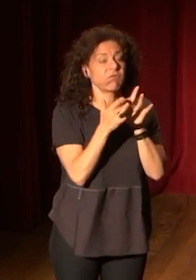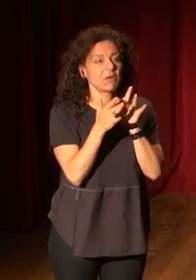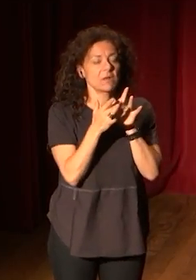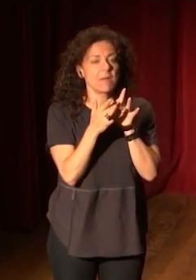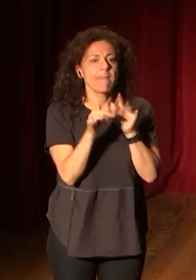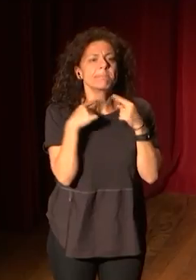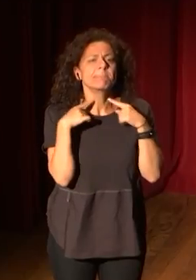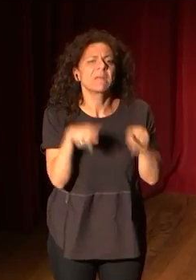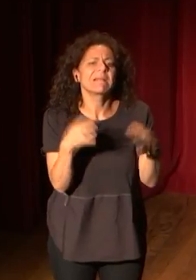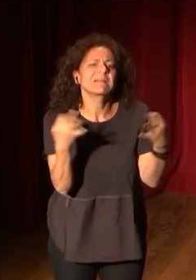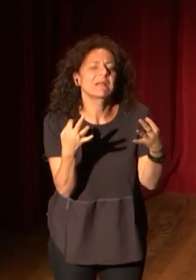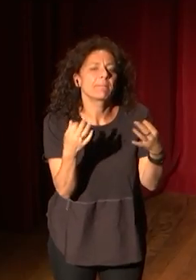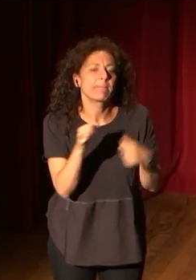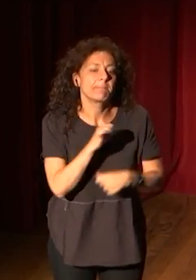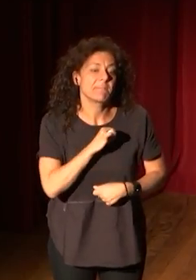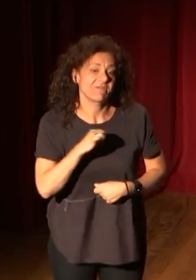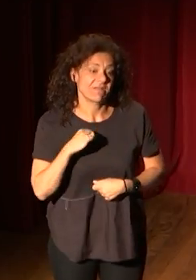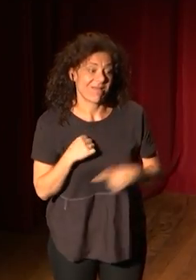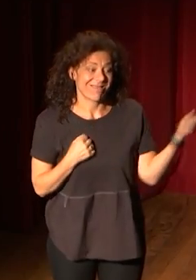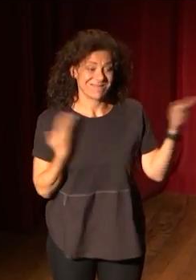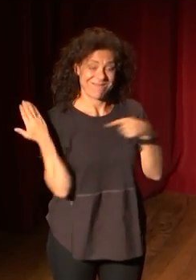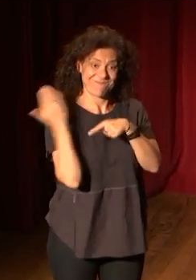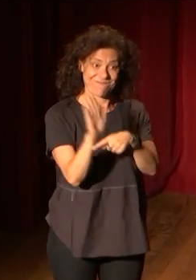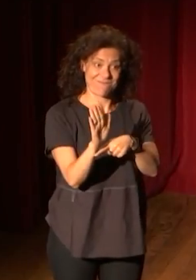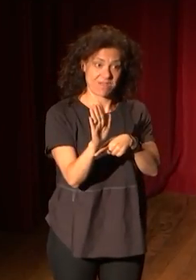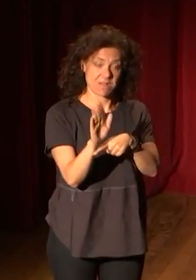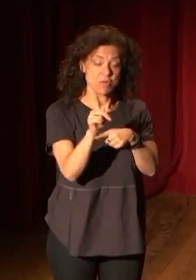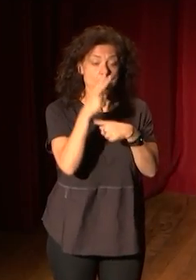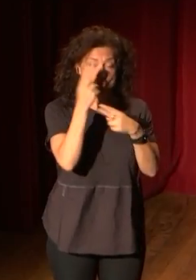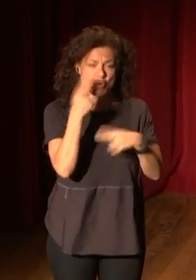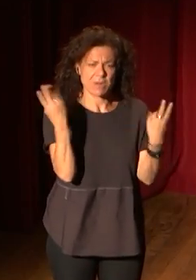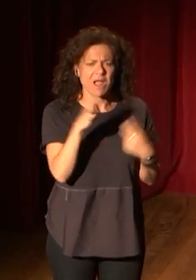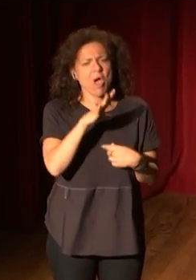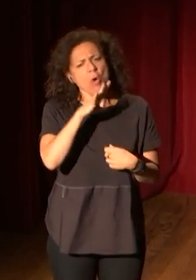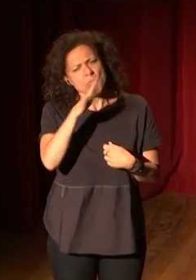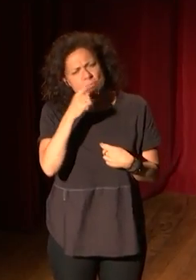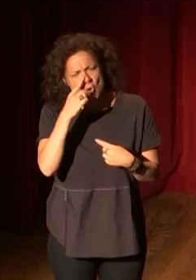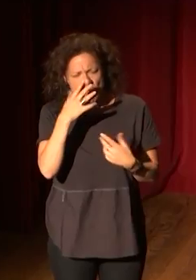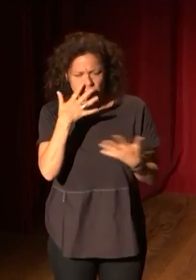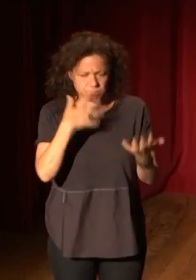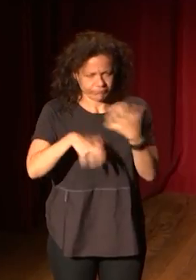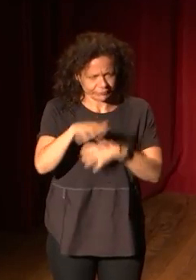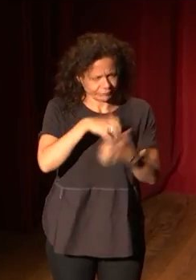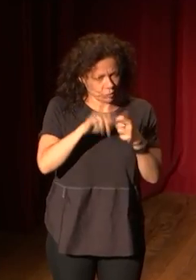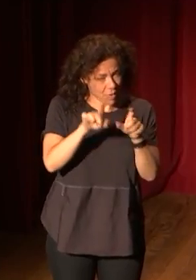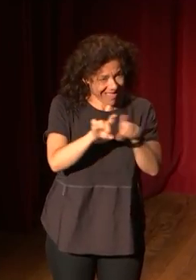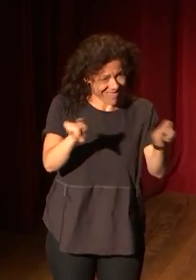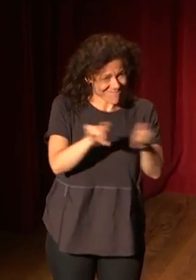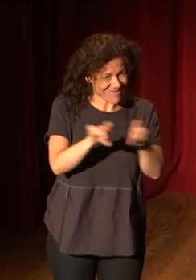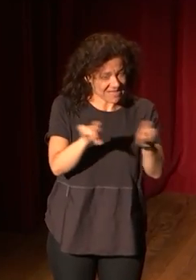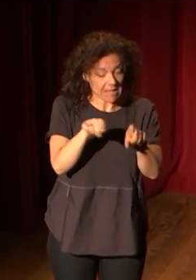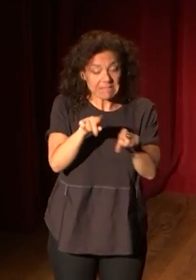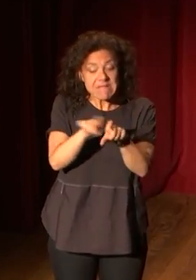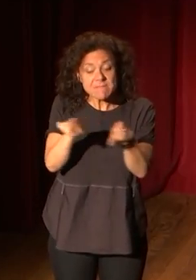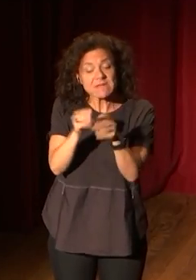privacy This compare is the Mark Zuckerberg sale because the scandal of Cambridge Analytica was a company that did